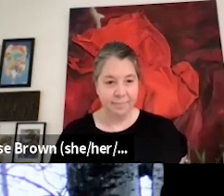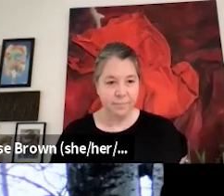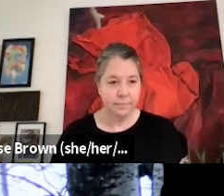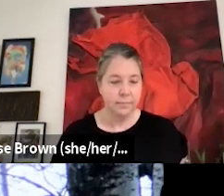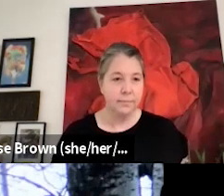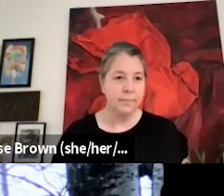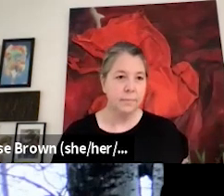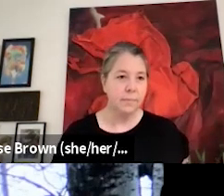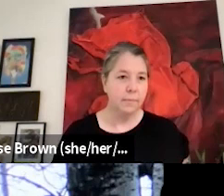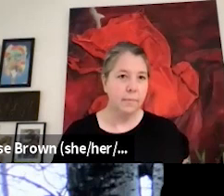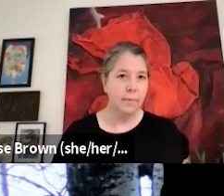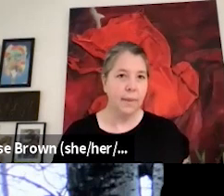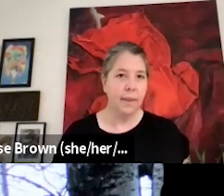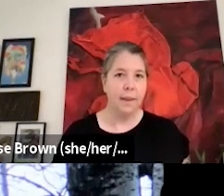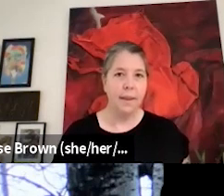Tian.